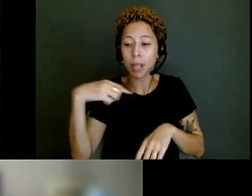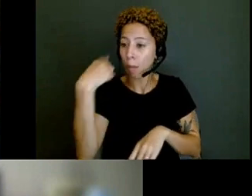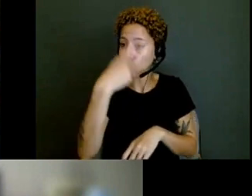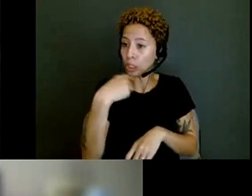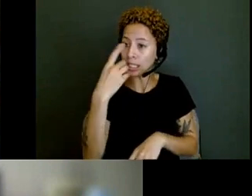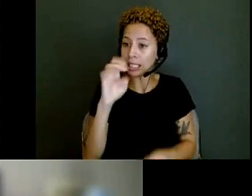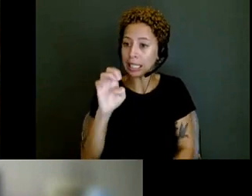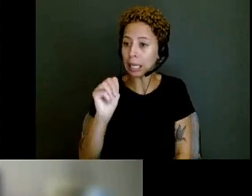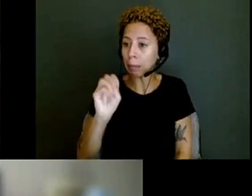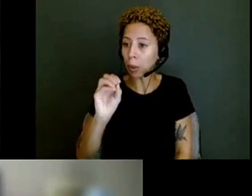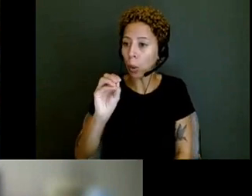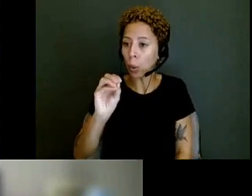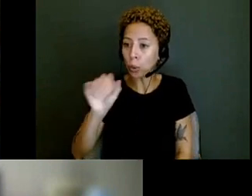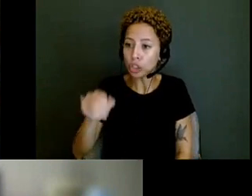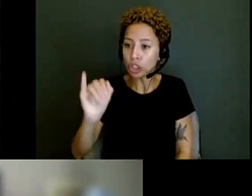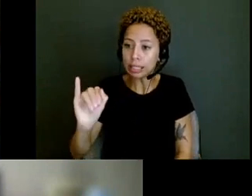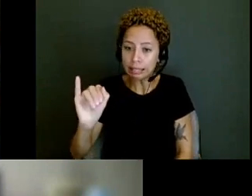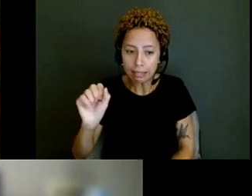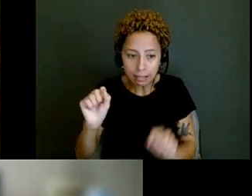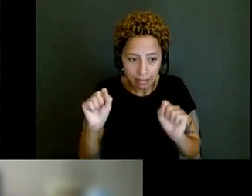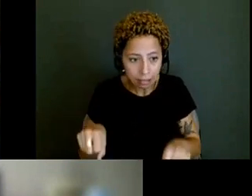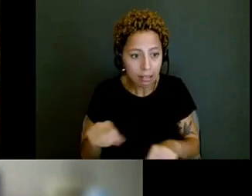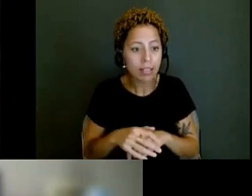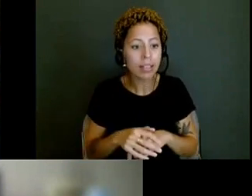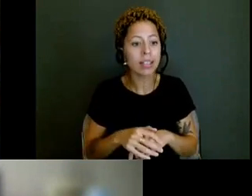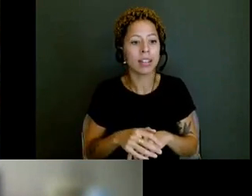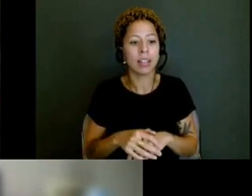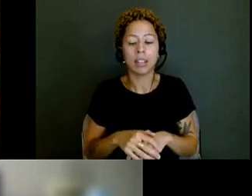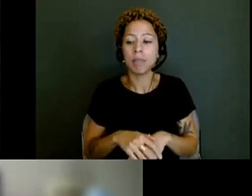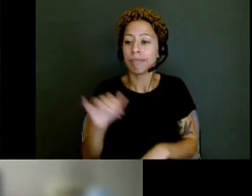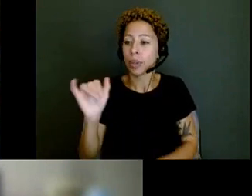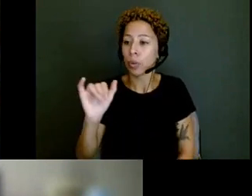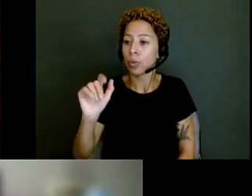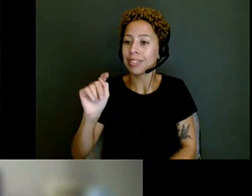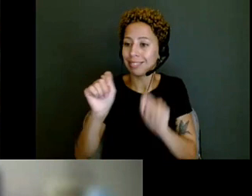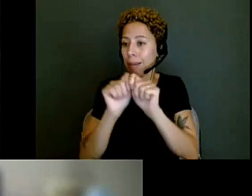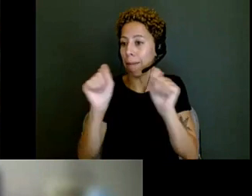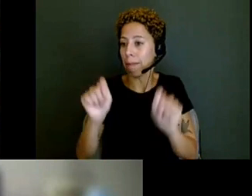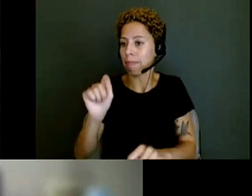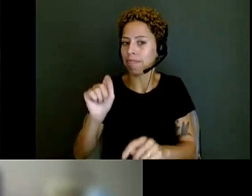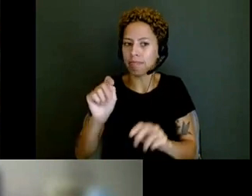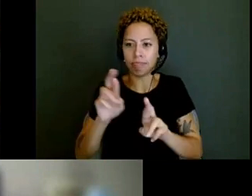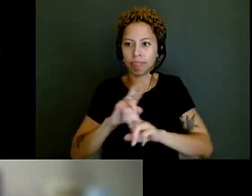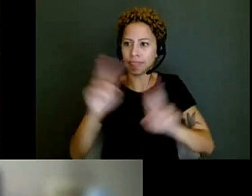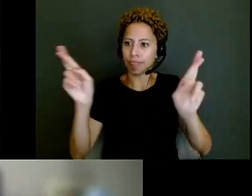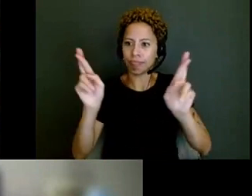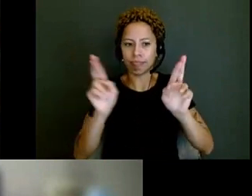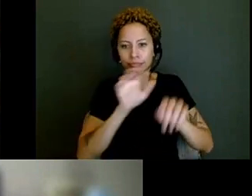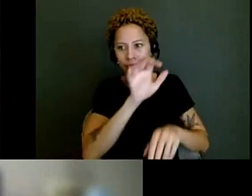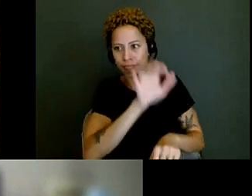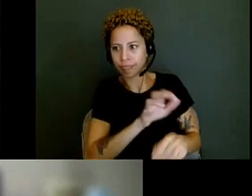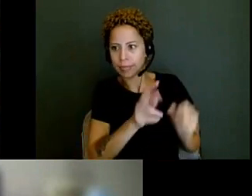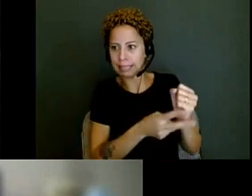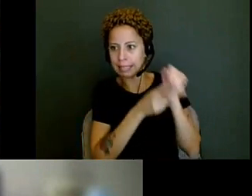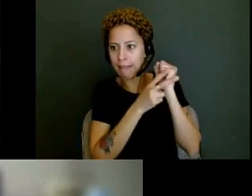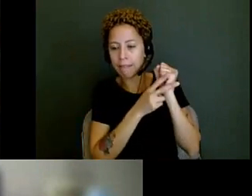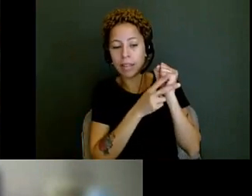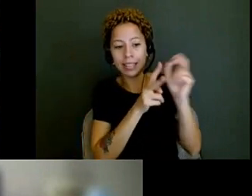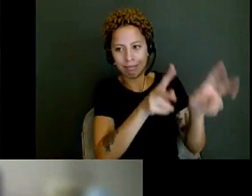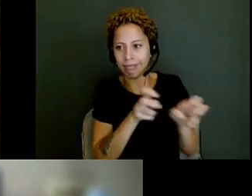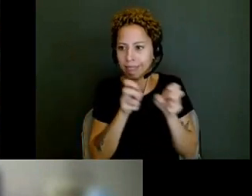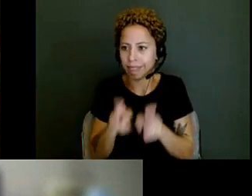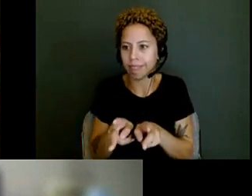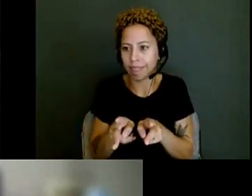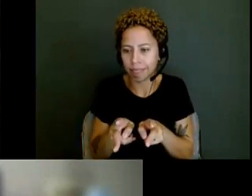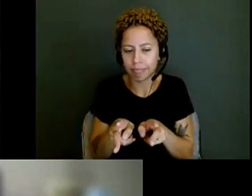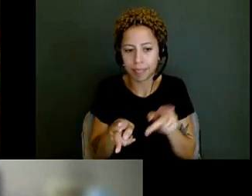You can load template messages up. So you can create message templates, and then you can just load them up. So for example, if you wanted to send a